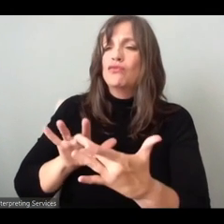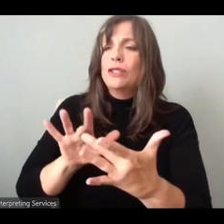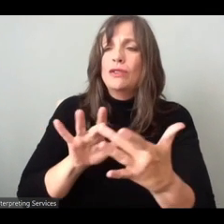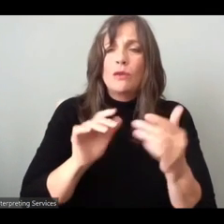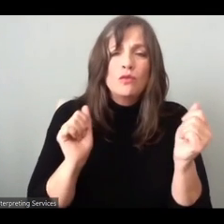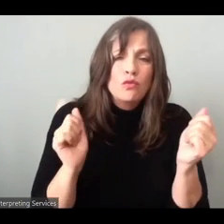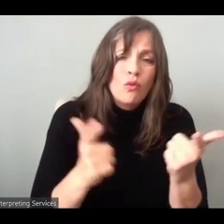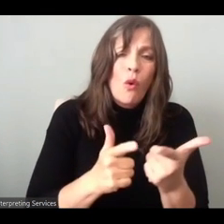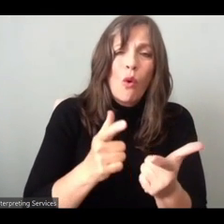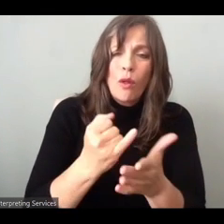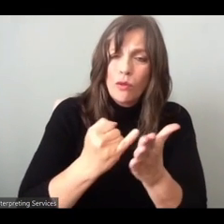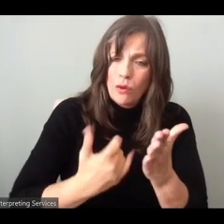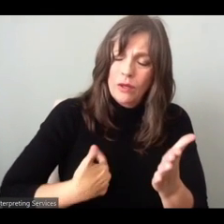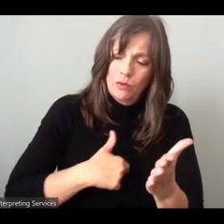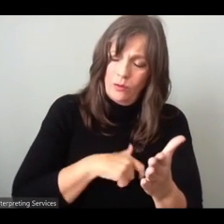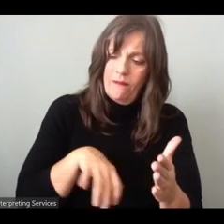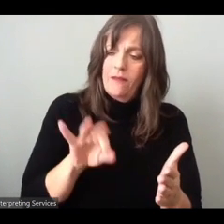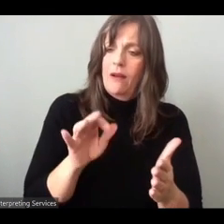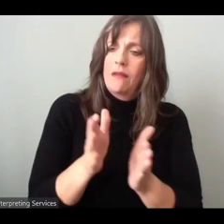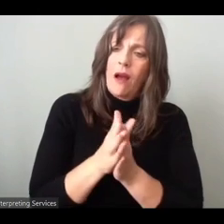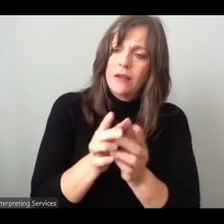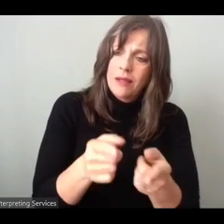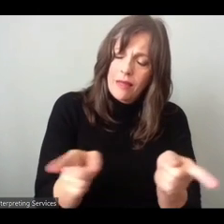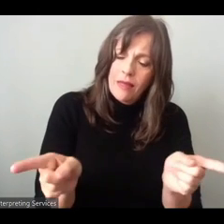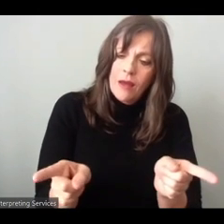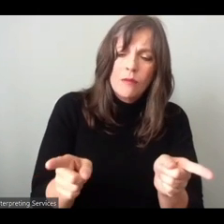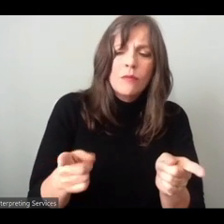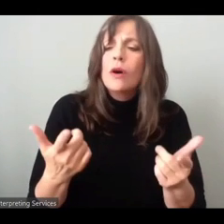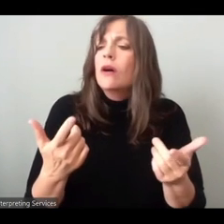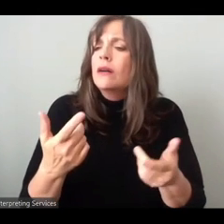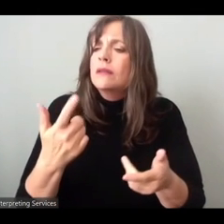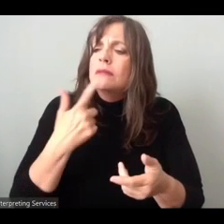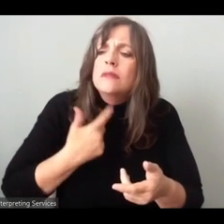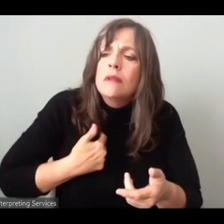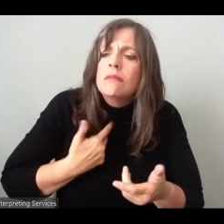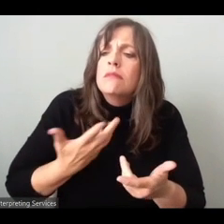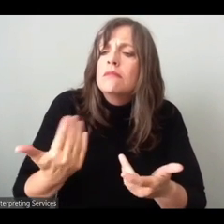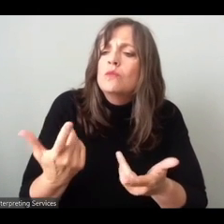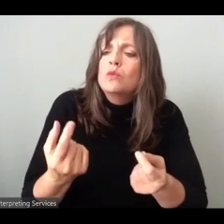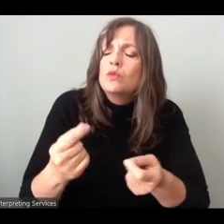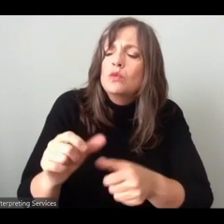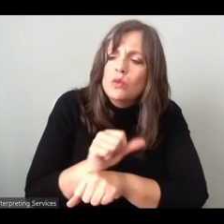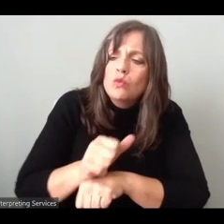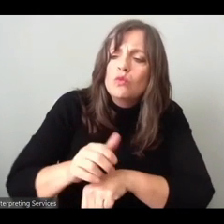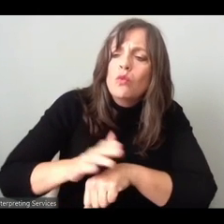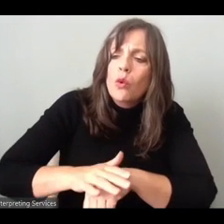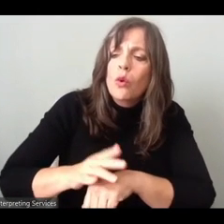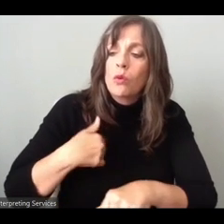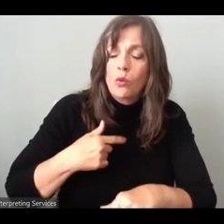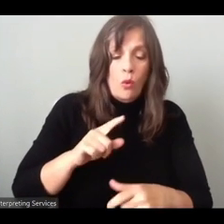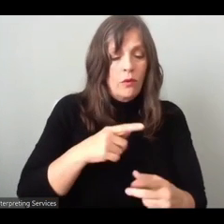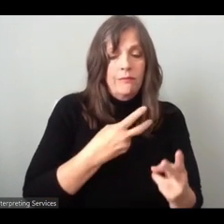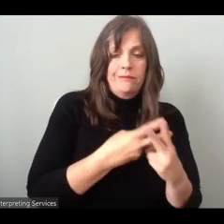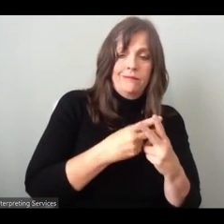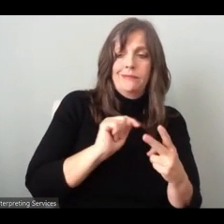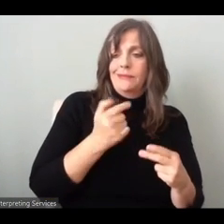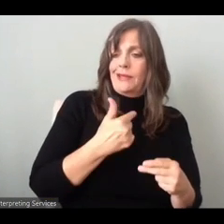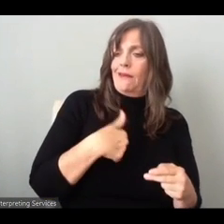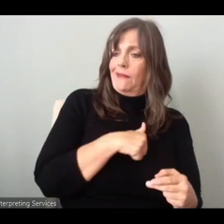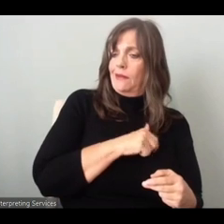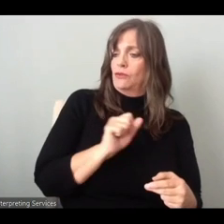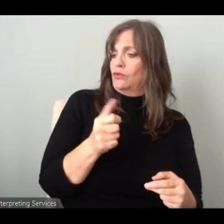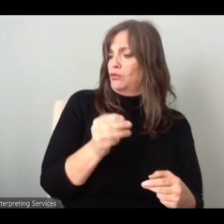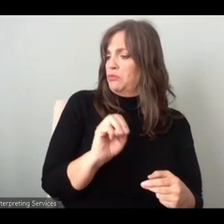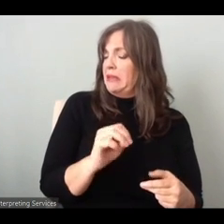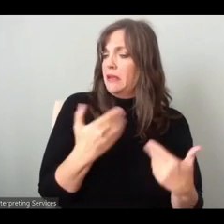to send us what they're working on right now or to tag us on social media, and we're going to start creating a